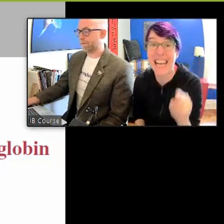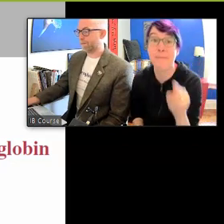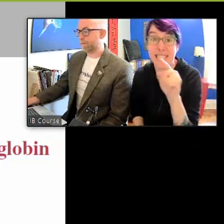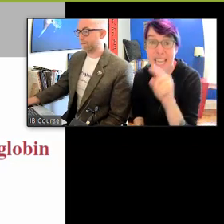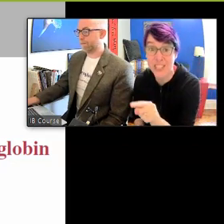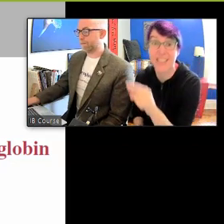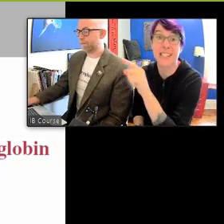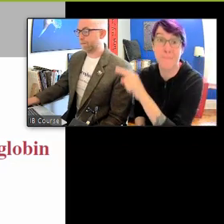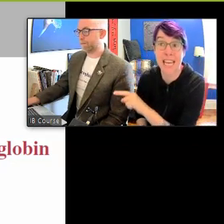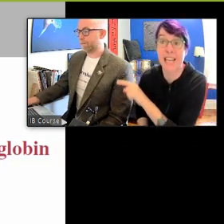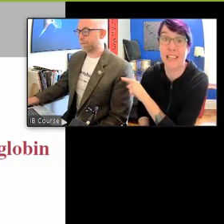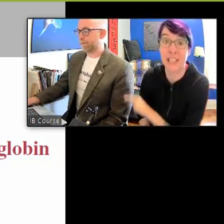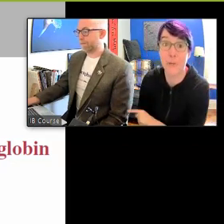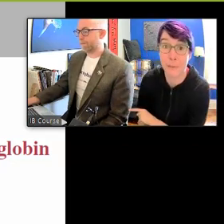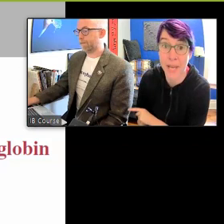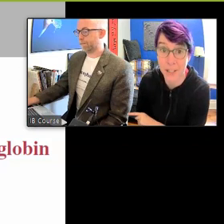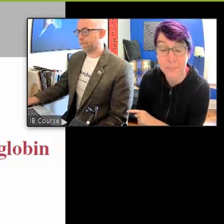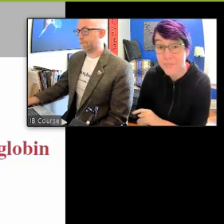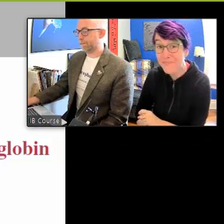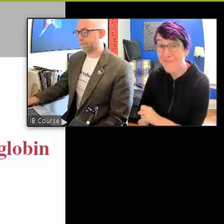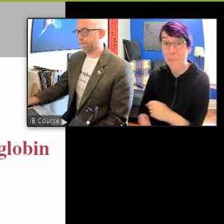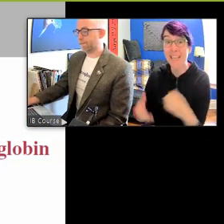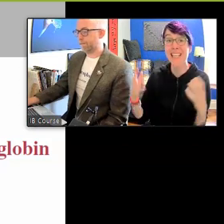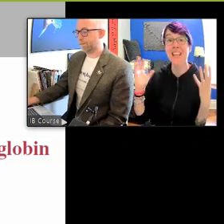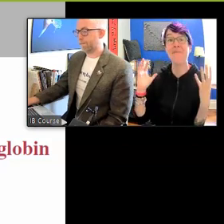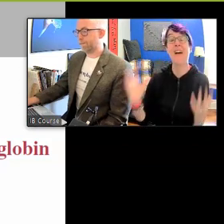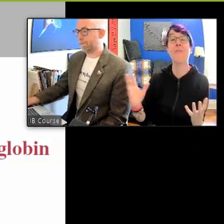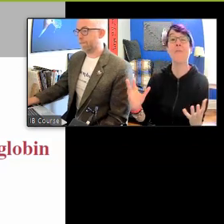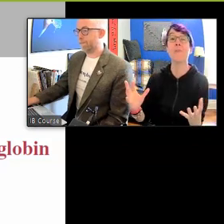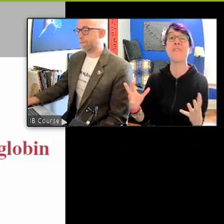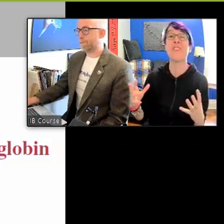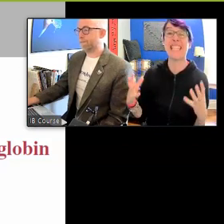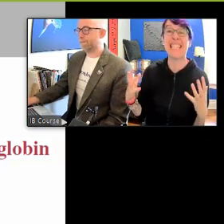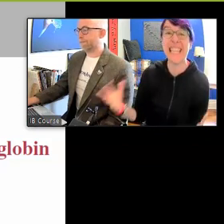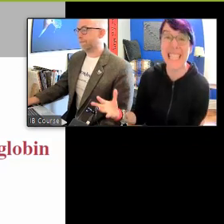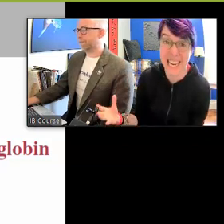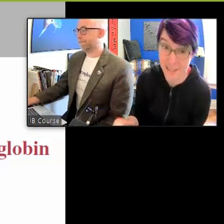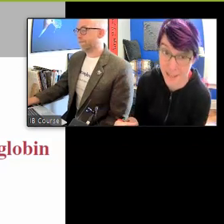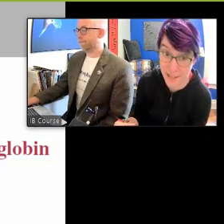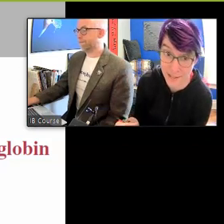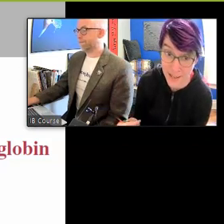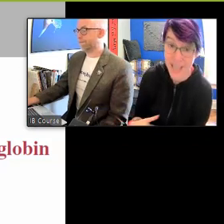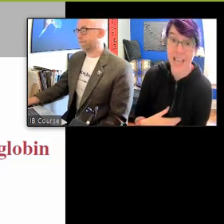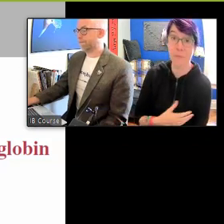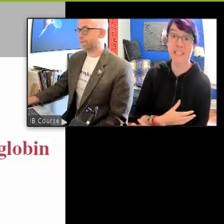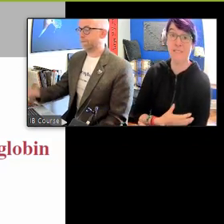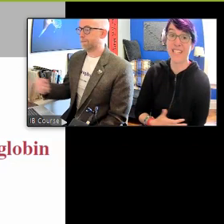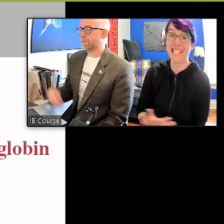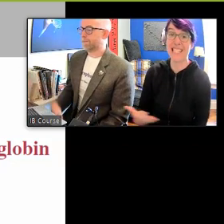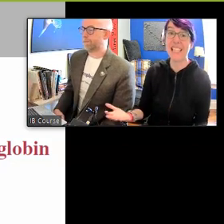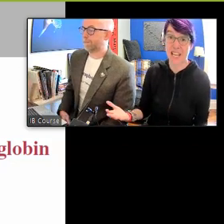subsequent adaptations to make it a little bit better because the environment was facilitating this. It